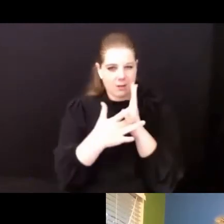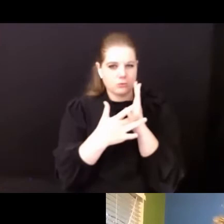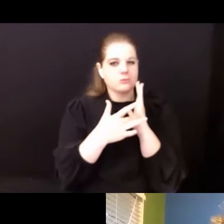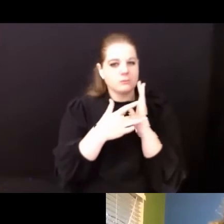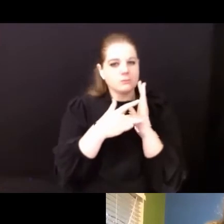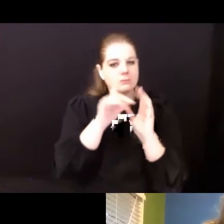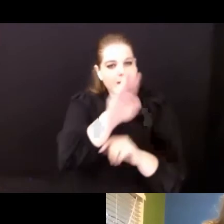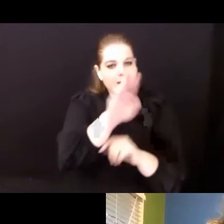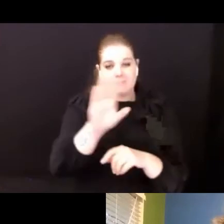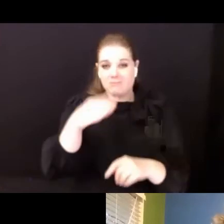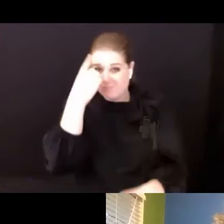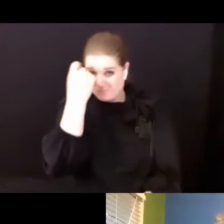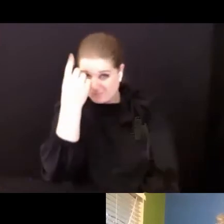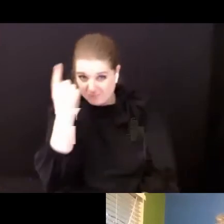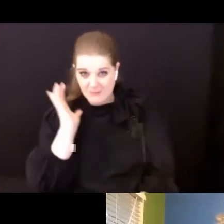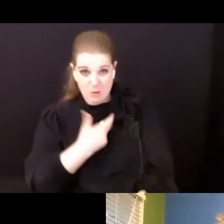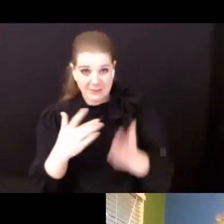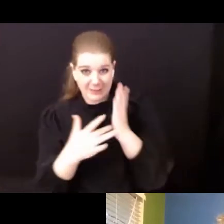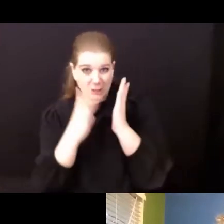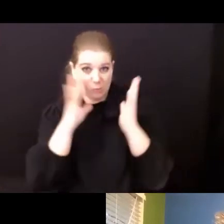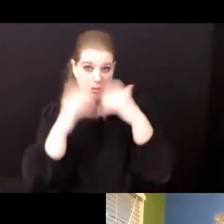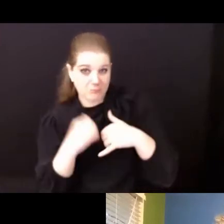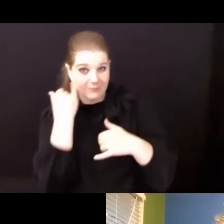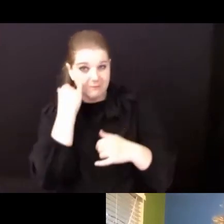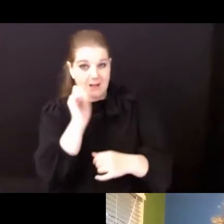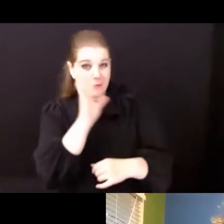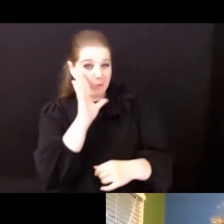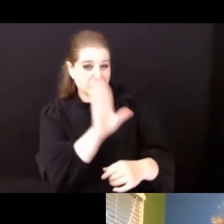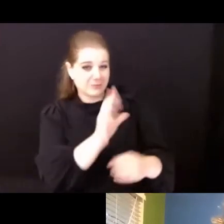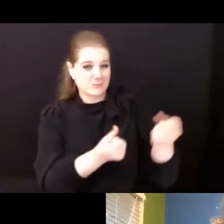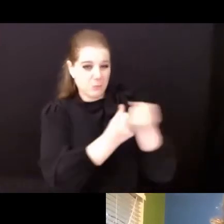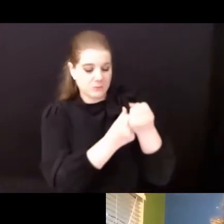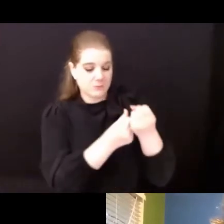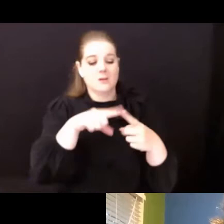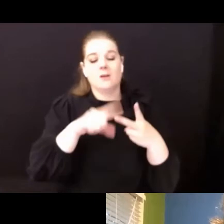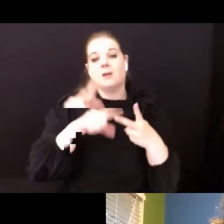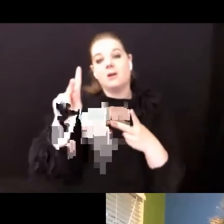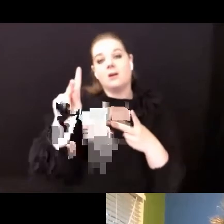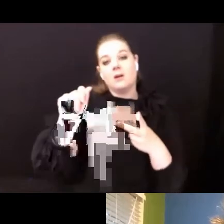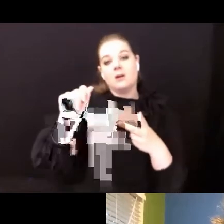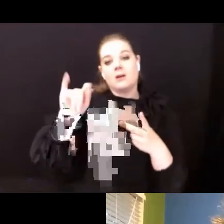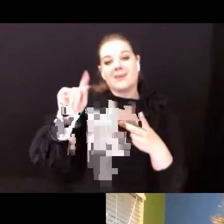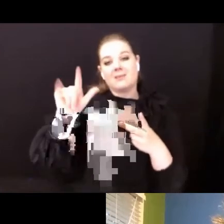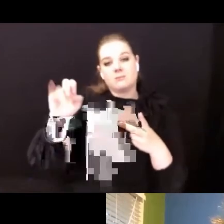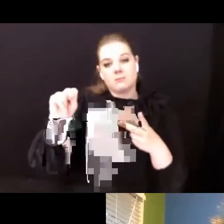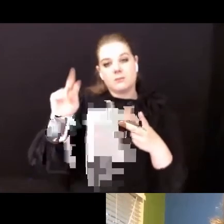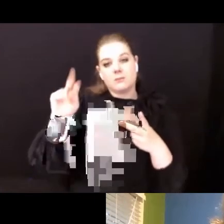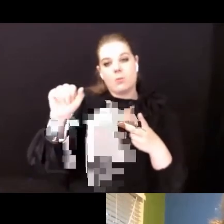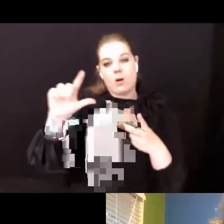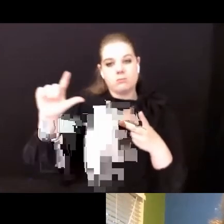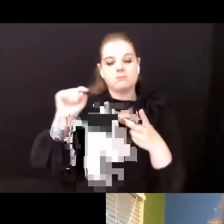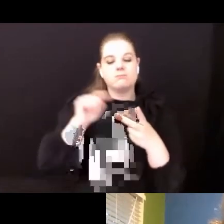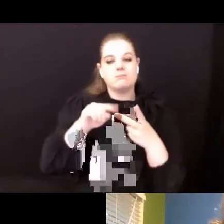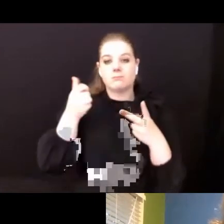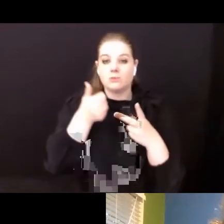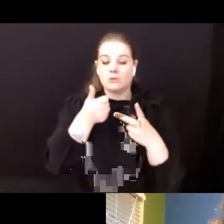day if it were not for her. Caitlin Wall is another student who has been consistent